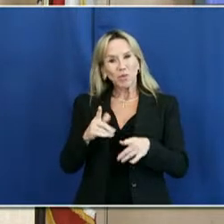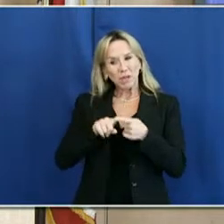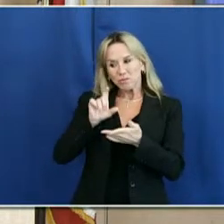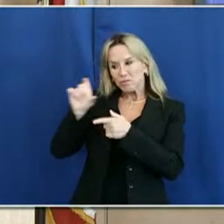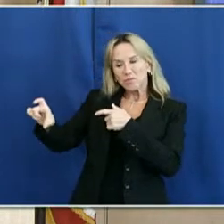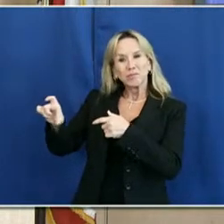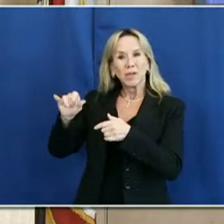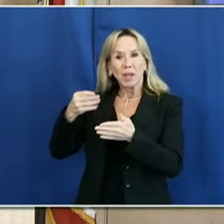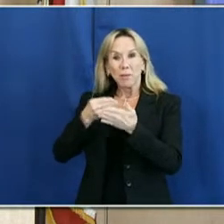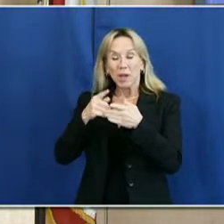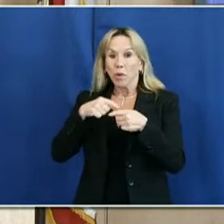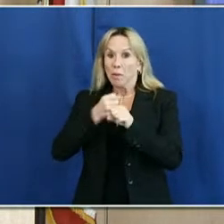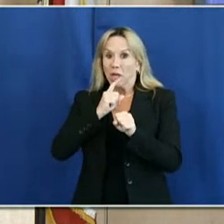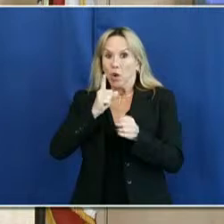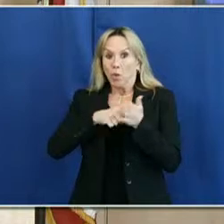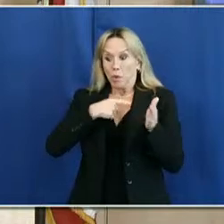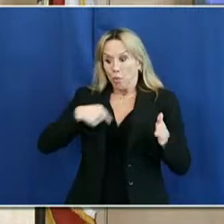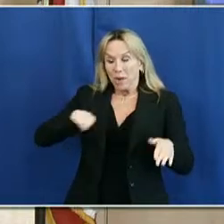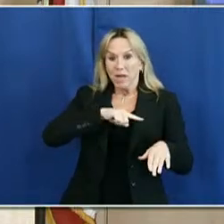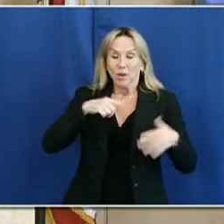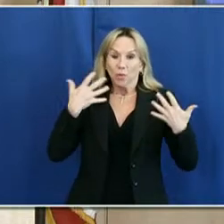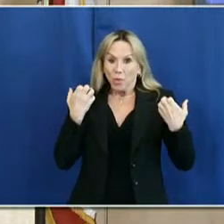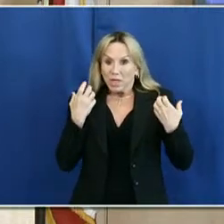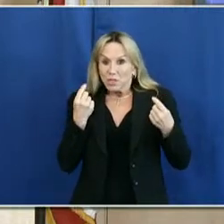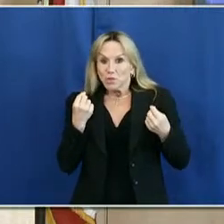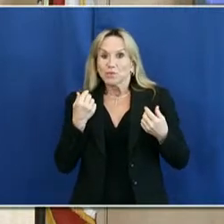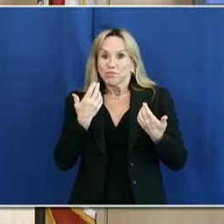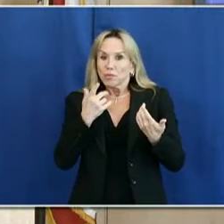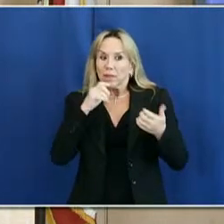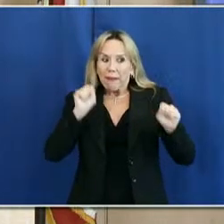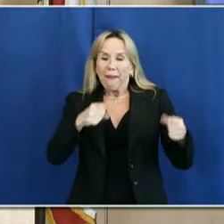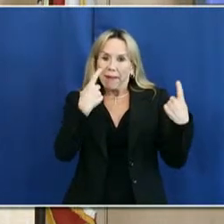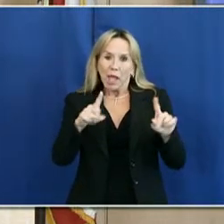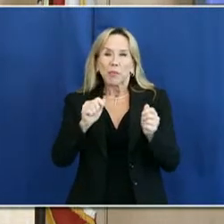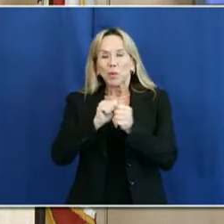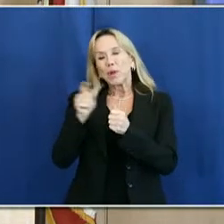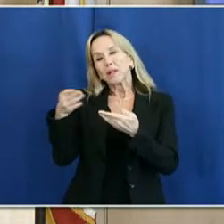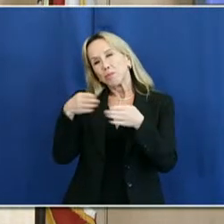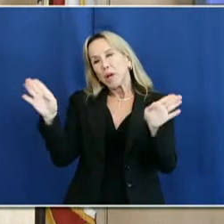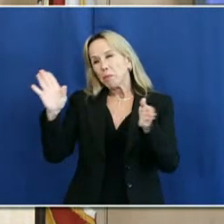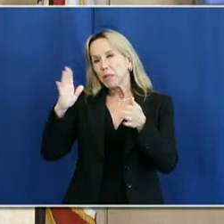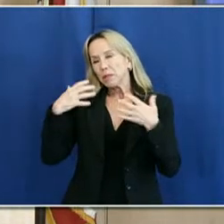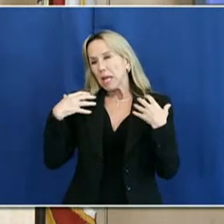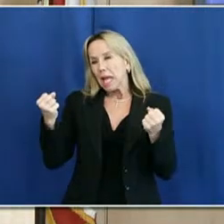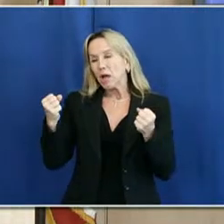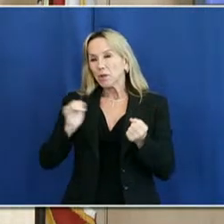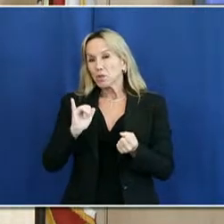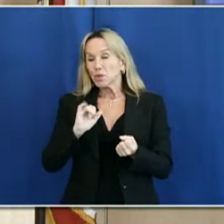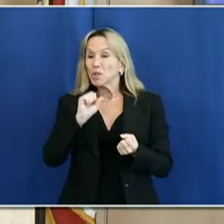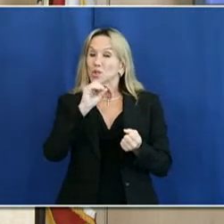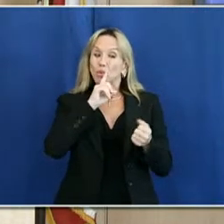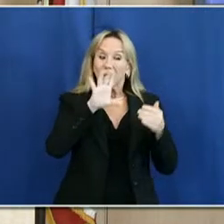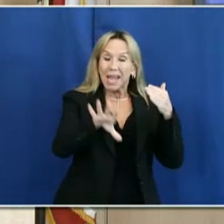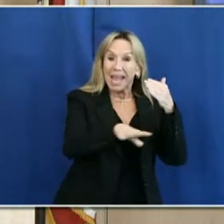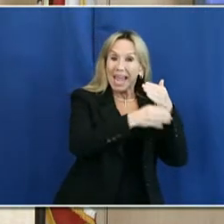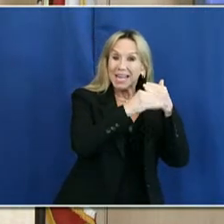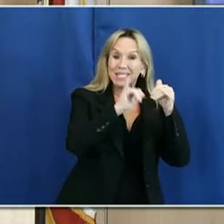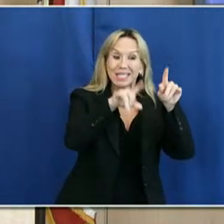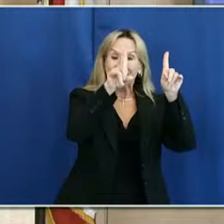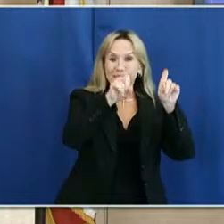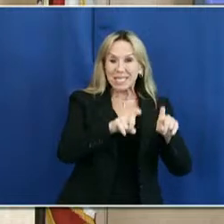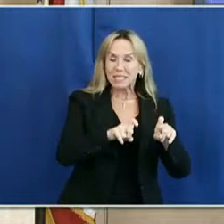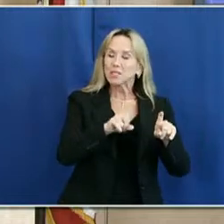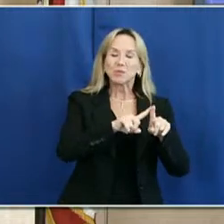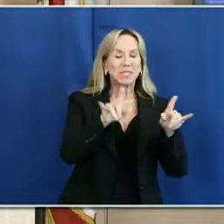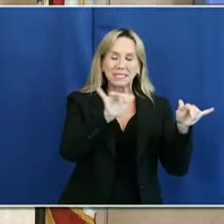this effort a reality, and our partners in public health. Adding testing is just another tool in our COVID toolkit, along with